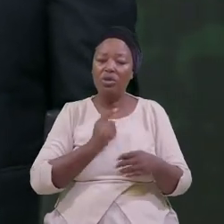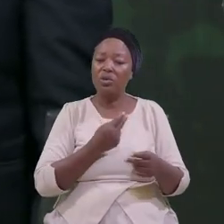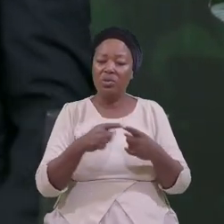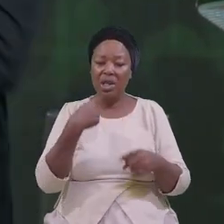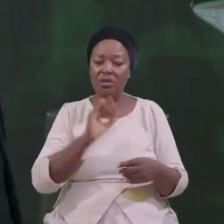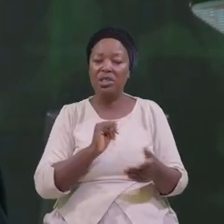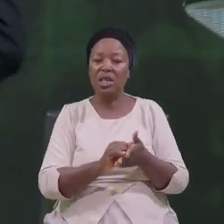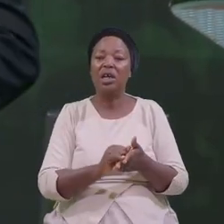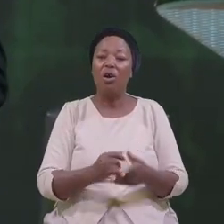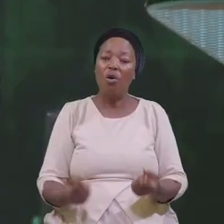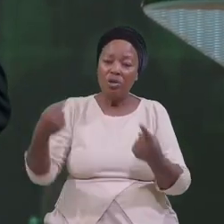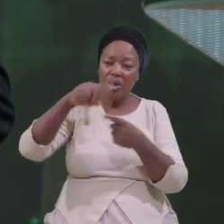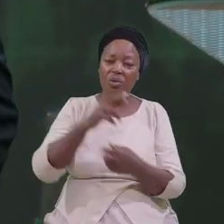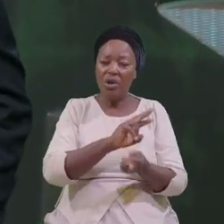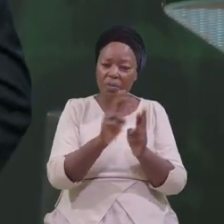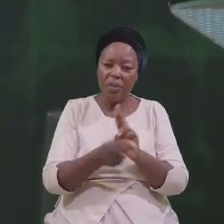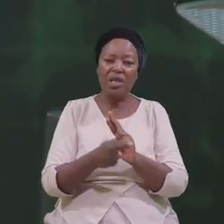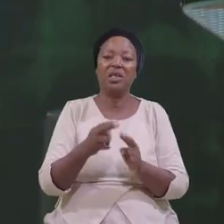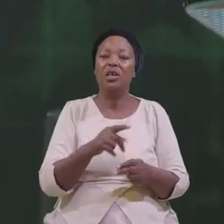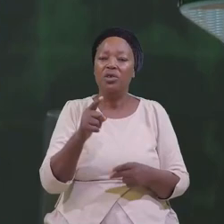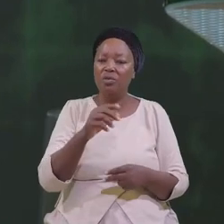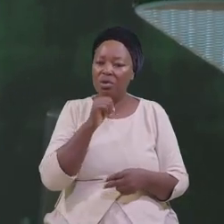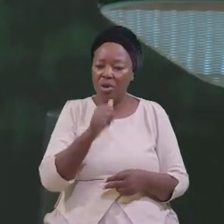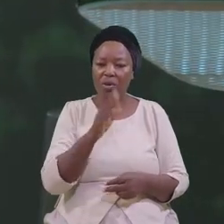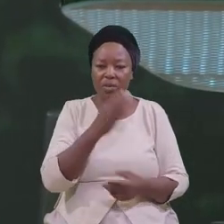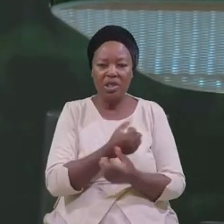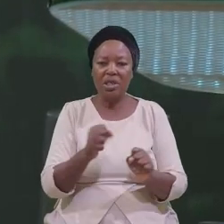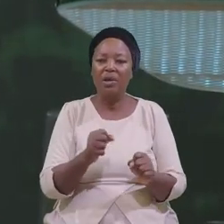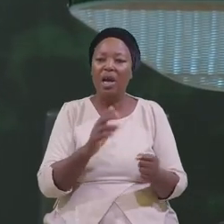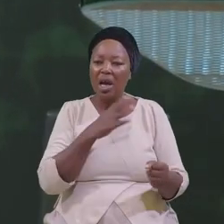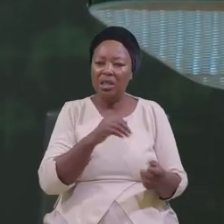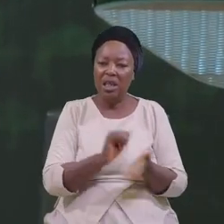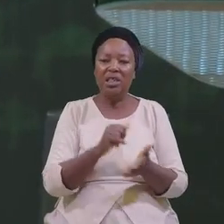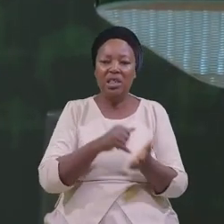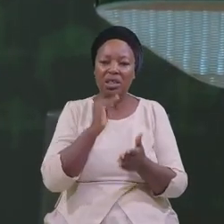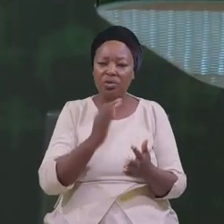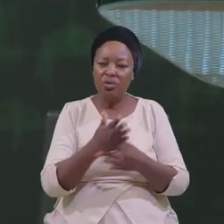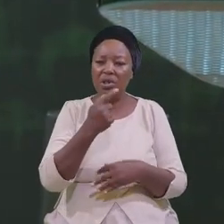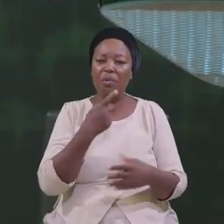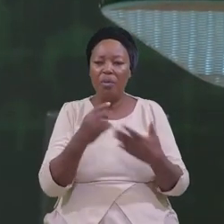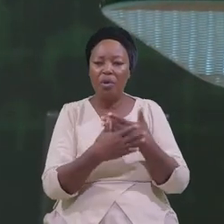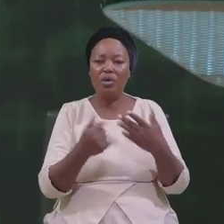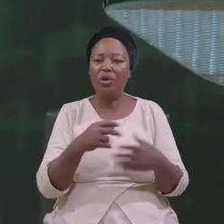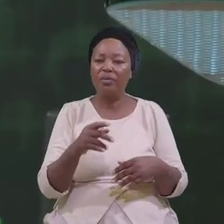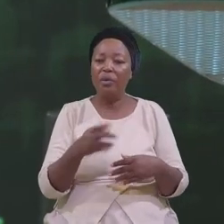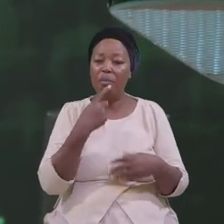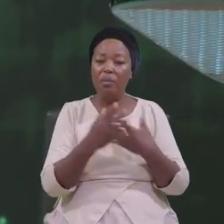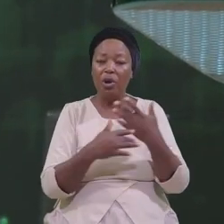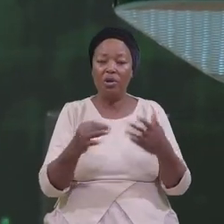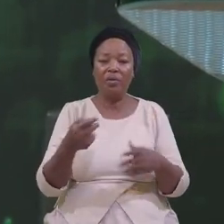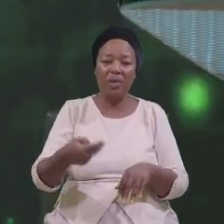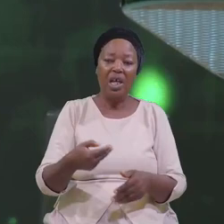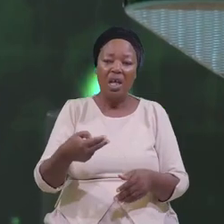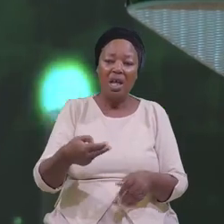it's only through Christ and the blood of the Lamb that we can be redeemed and saved. And it's only the power of